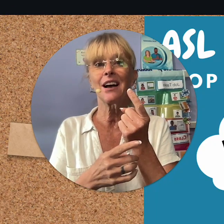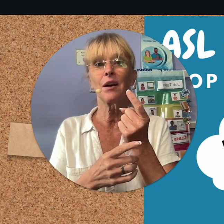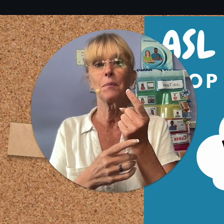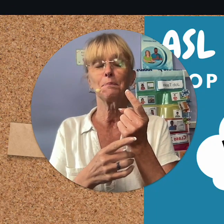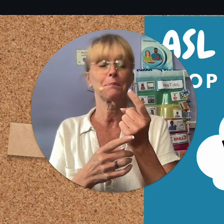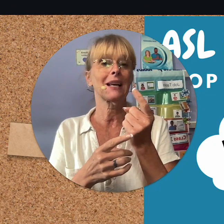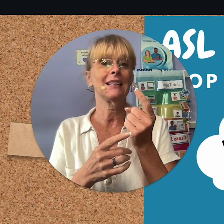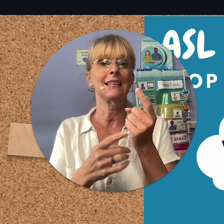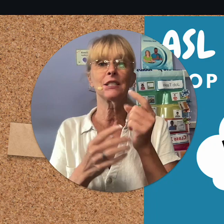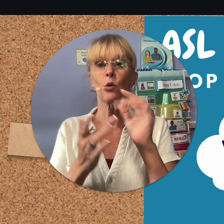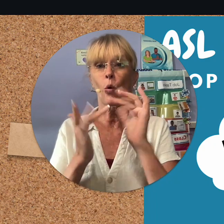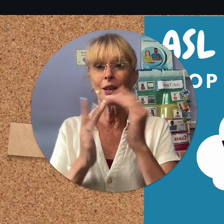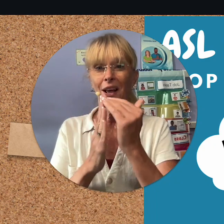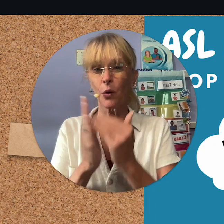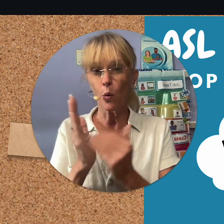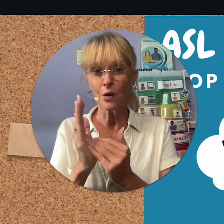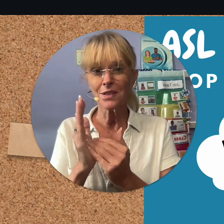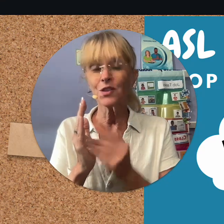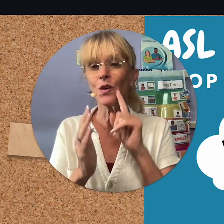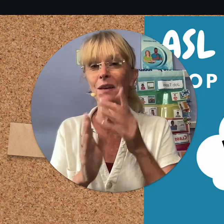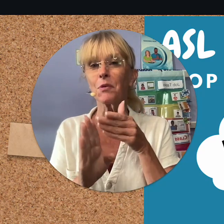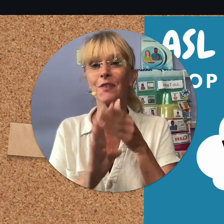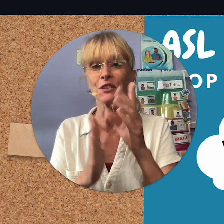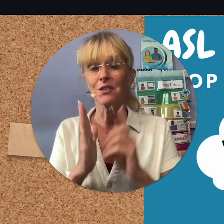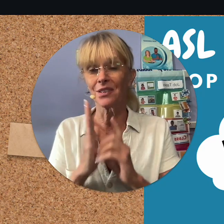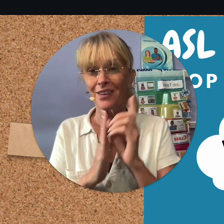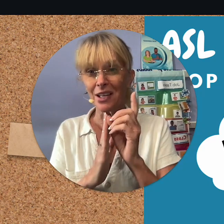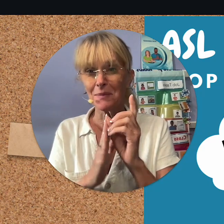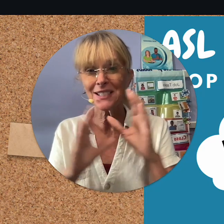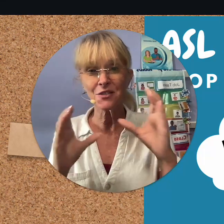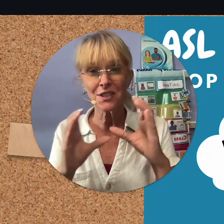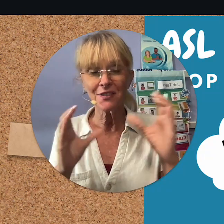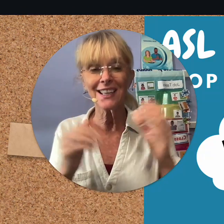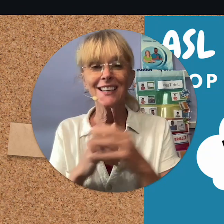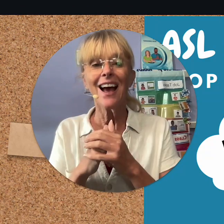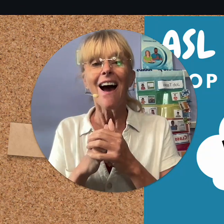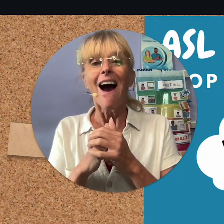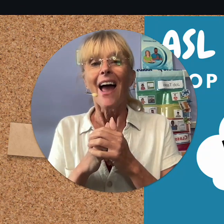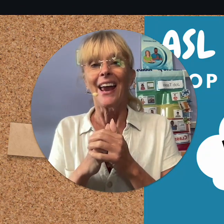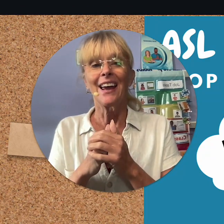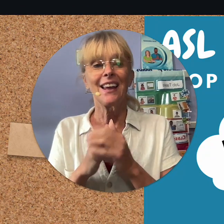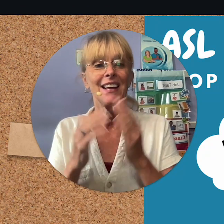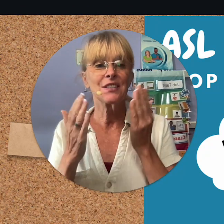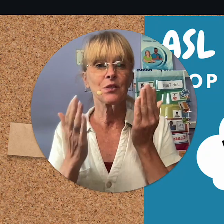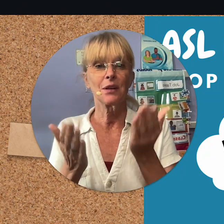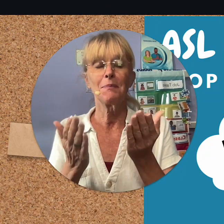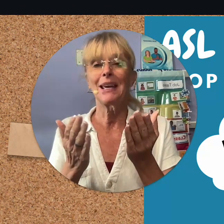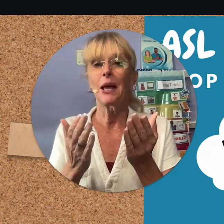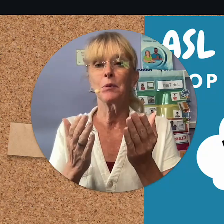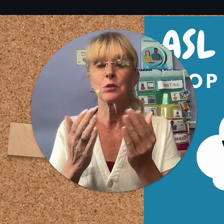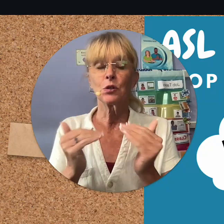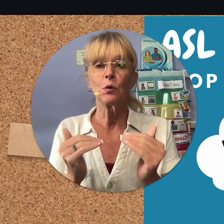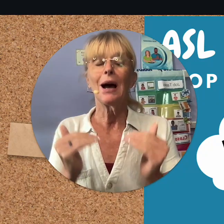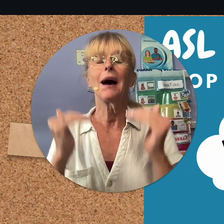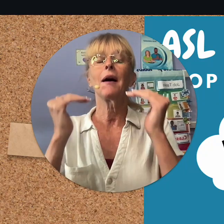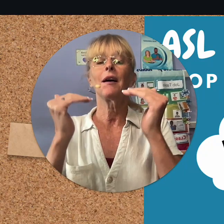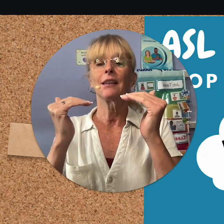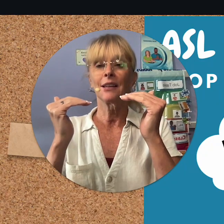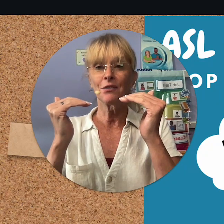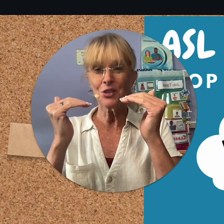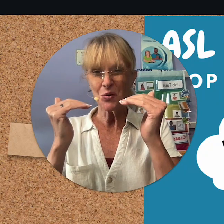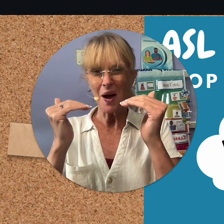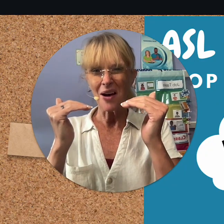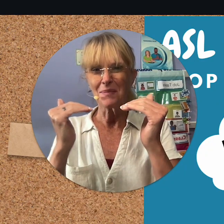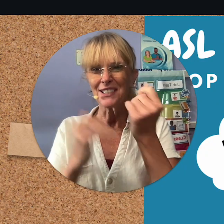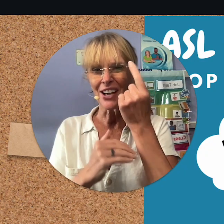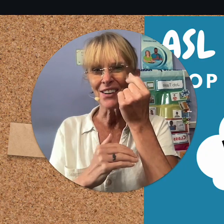this this online course, you'll get professional development certificate, and it's going to be able to